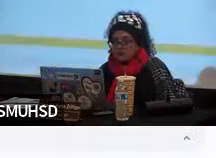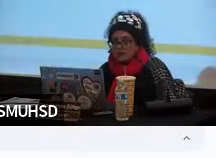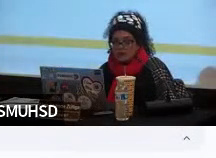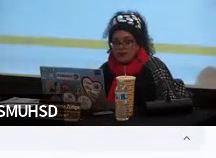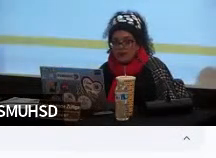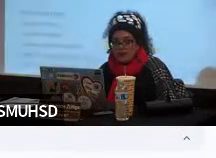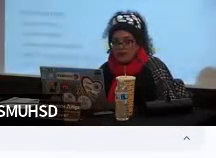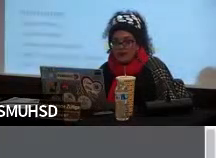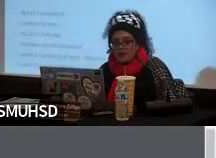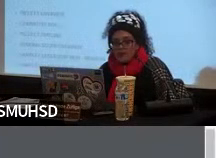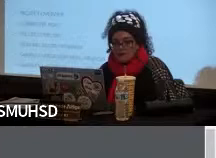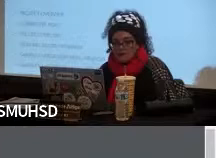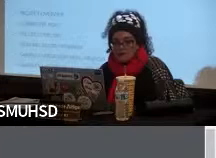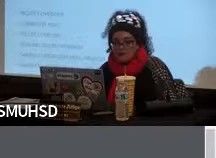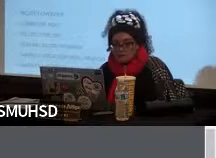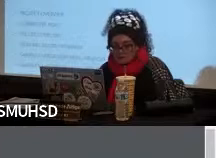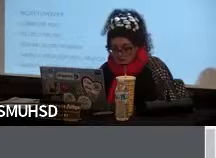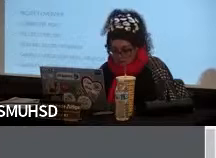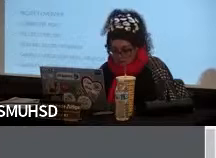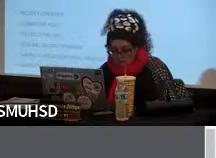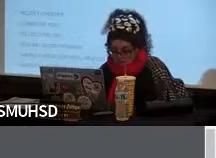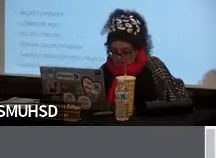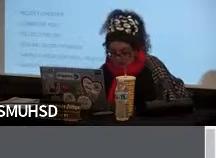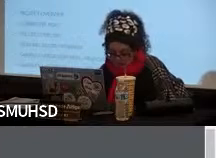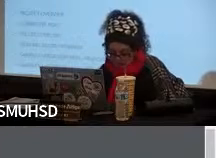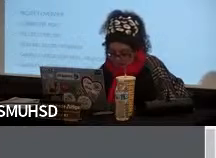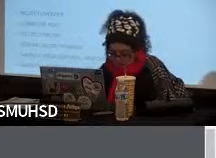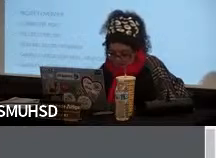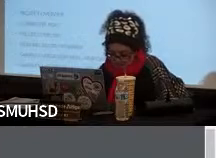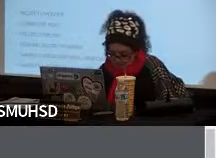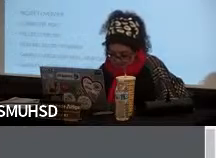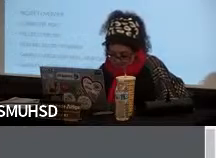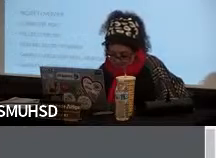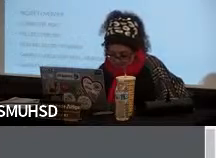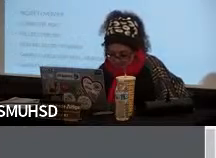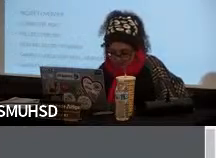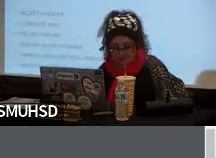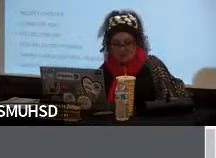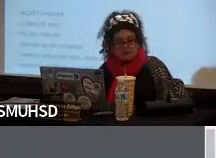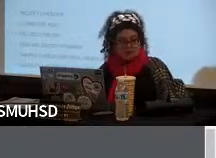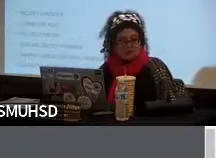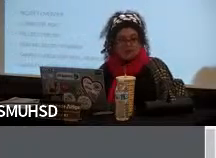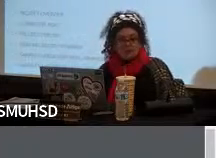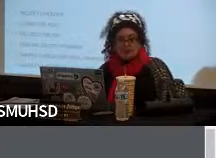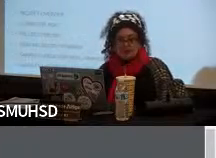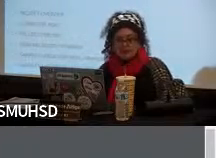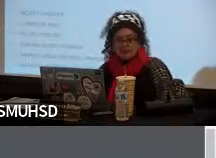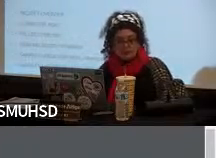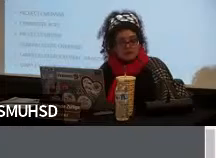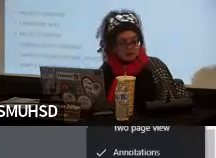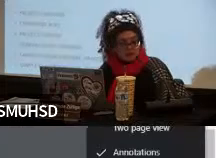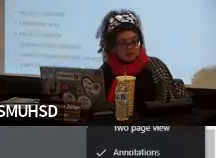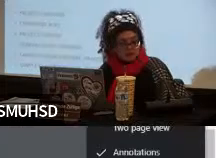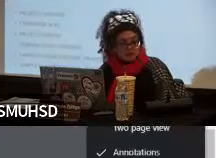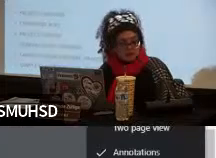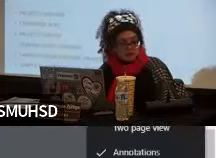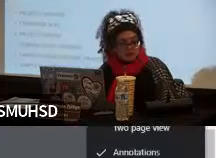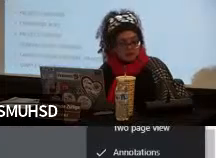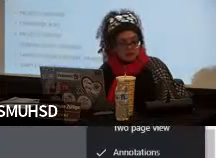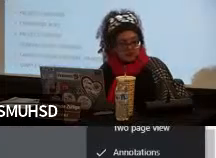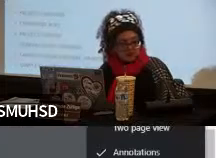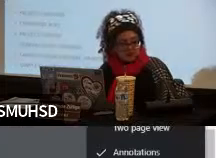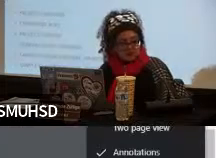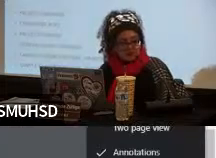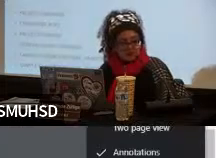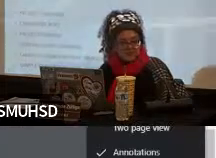is an action item. I'm just going to cut to the chase. Yep. We're going to go through the classroom transformation project. This is a project